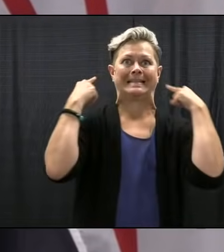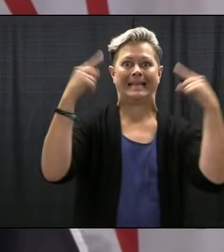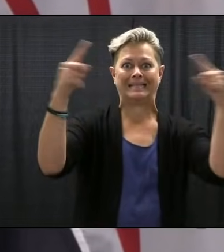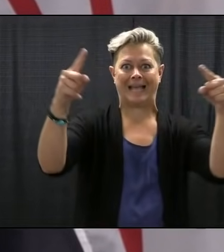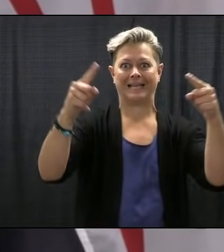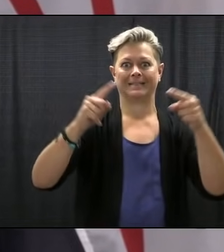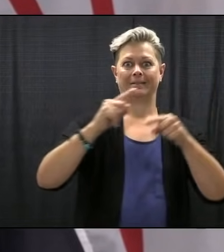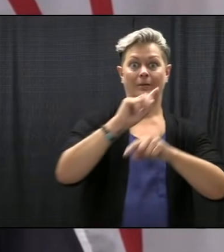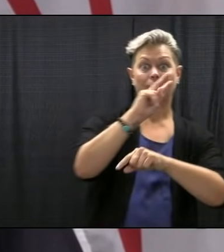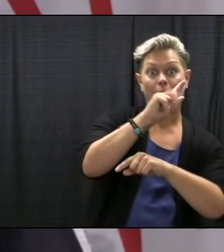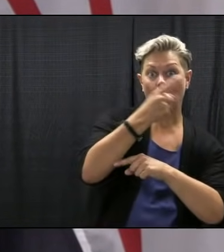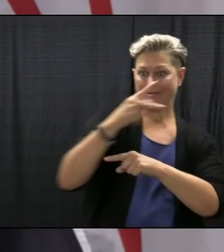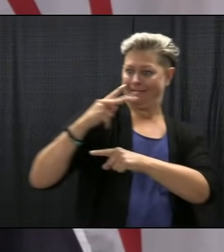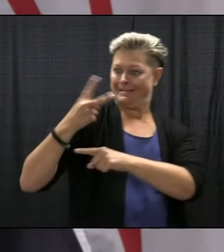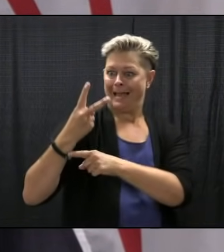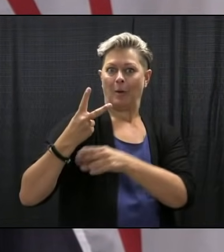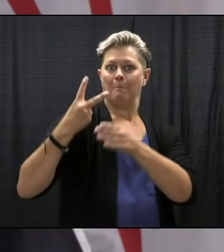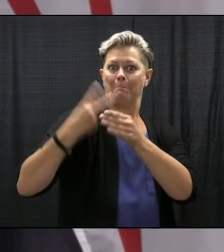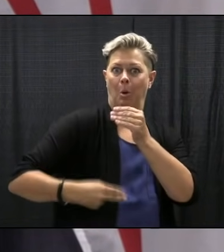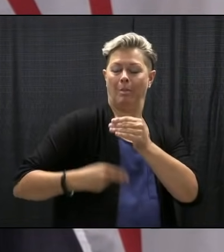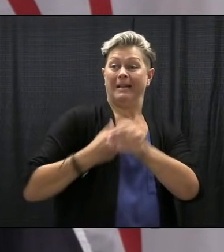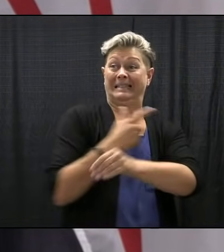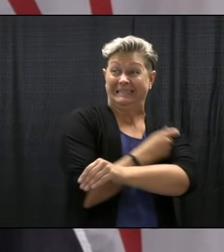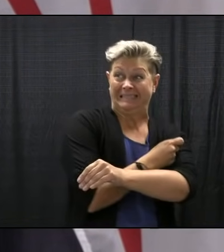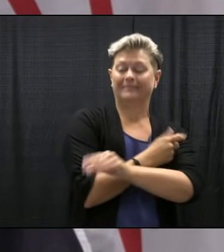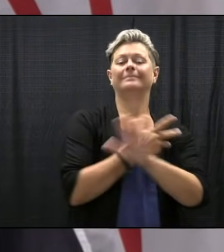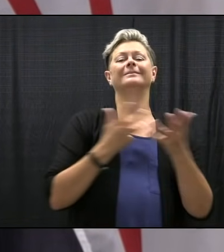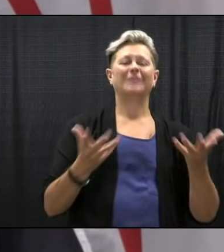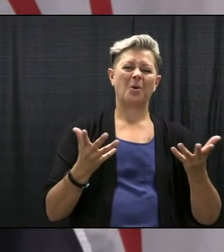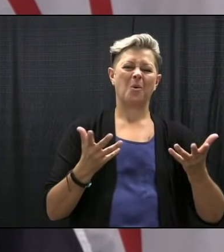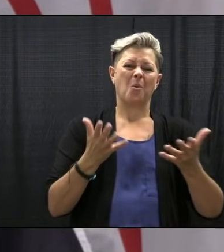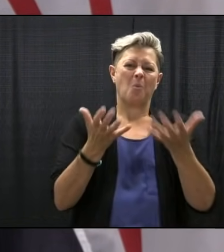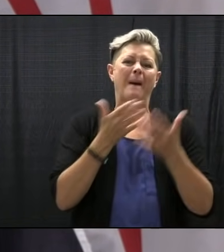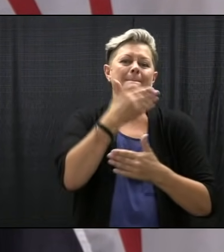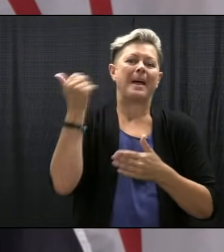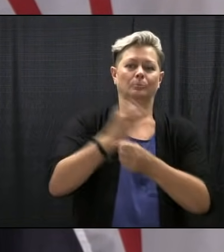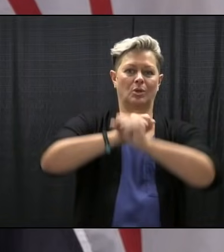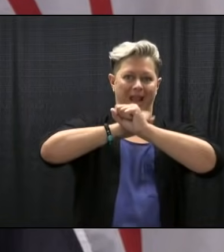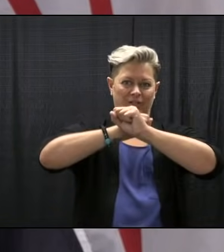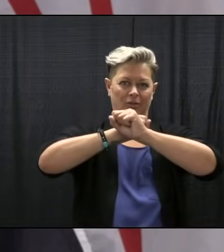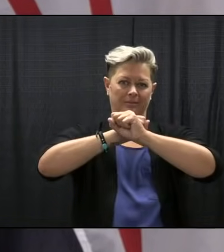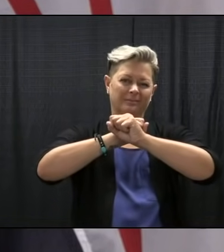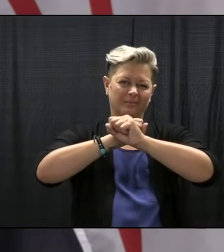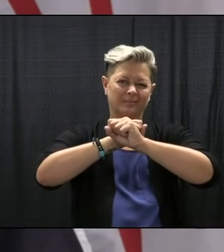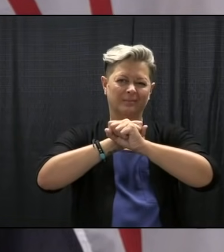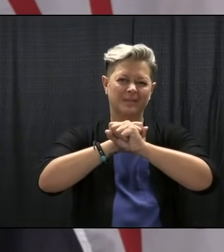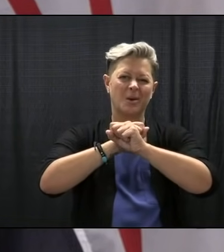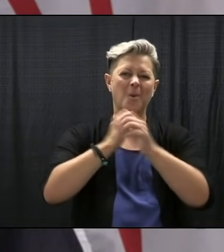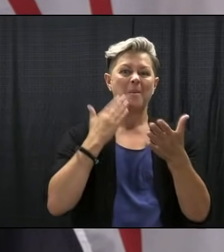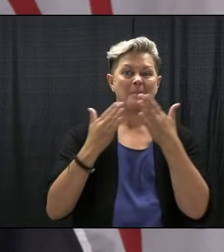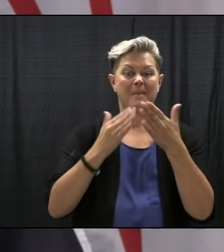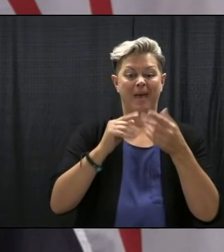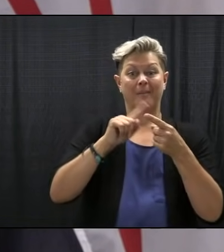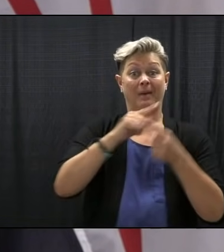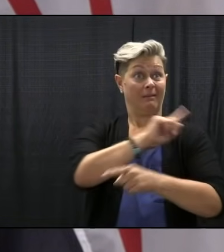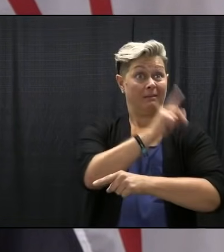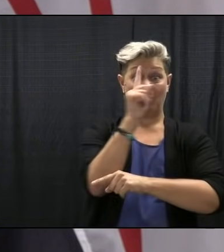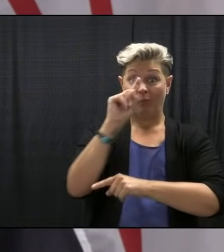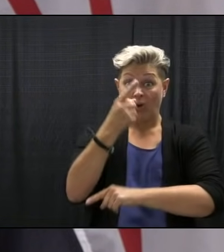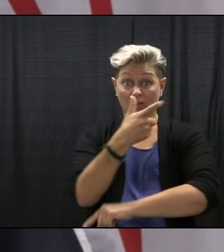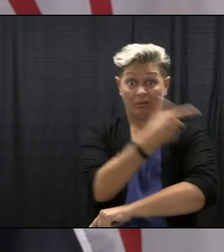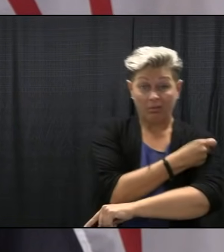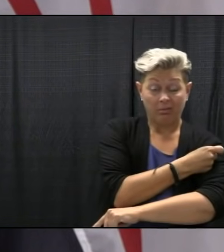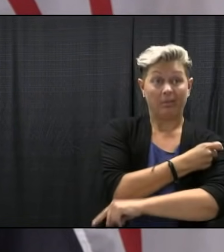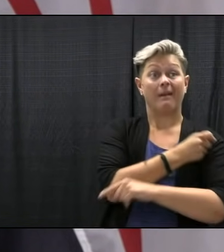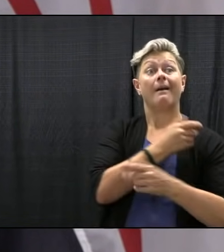was the best that it could be to give the best immune response. And so they were probably waiting until the middle of August to